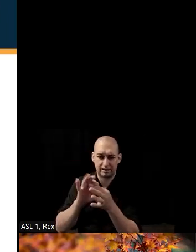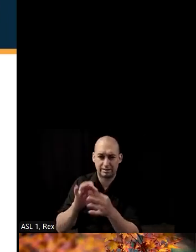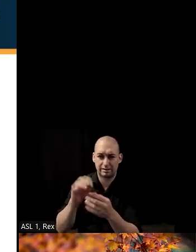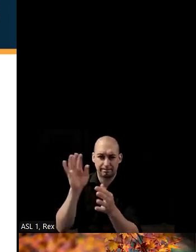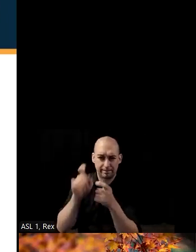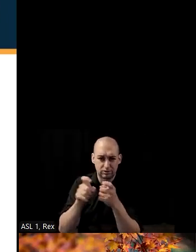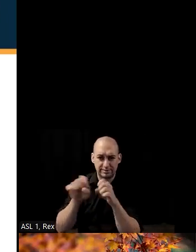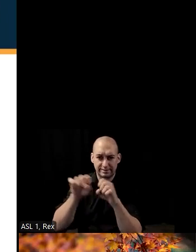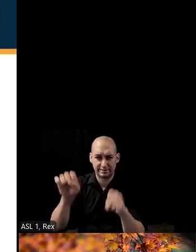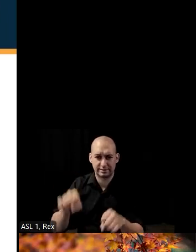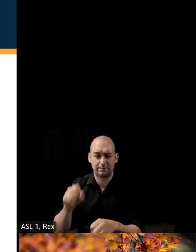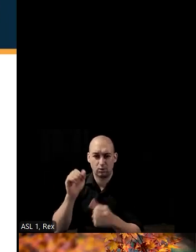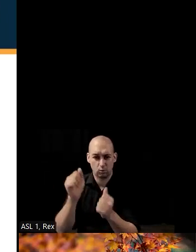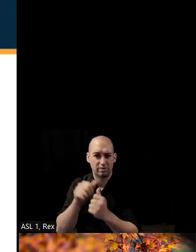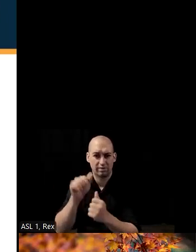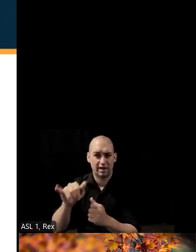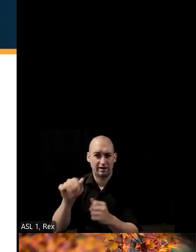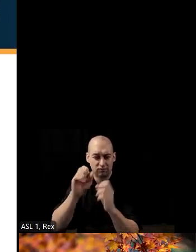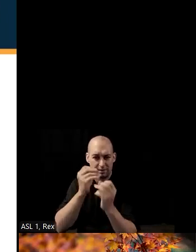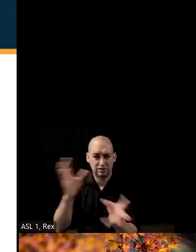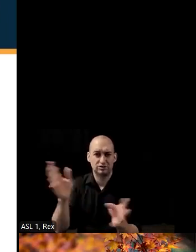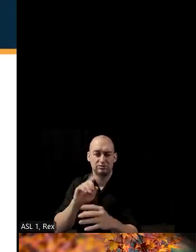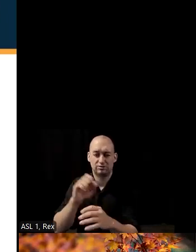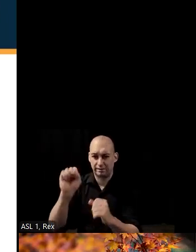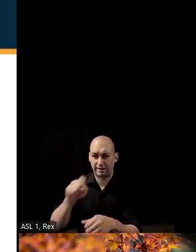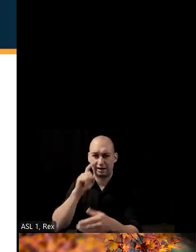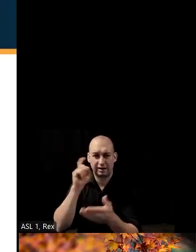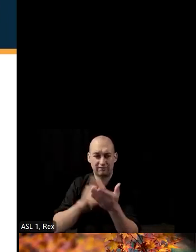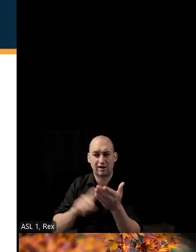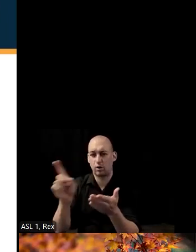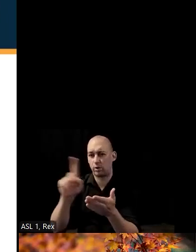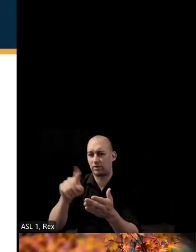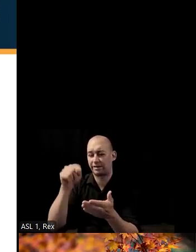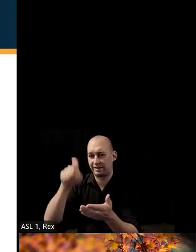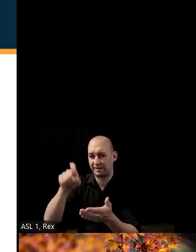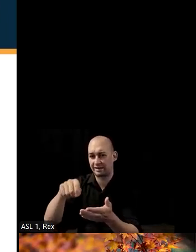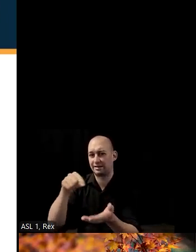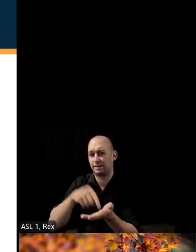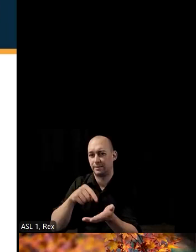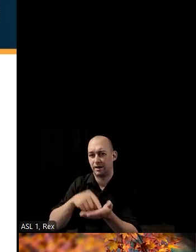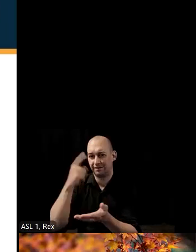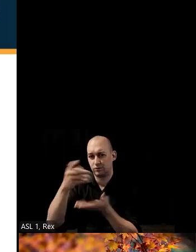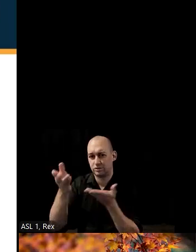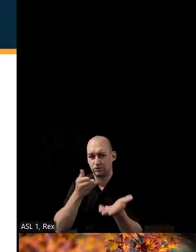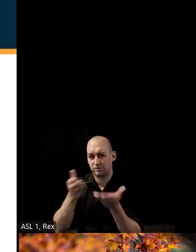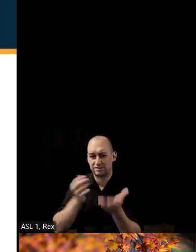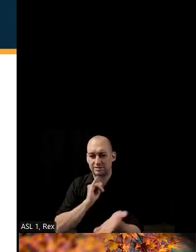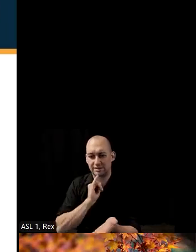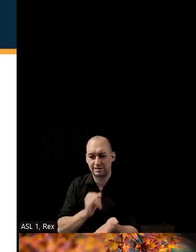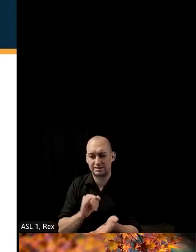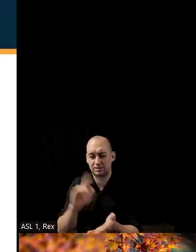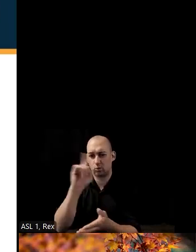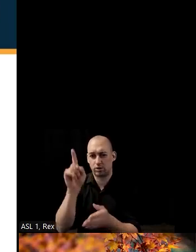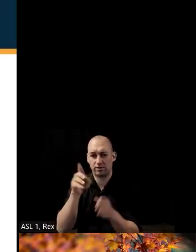that information, we could do analytics such as identifying where the needs and demands for services are for certain areas, where the gaps